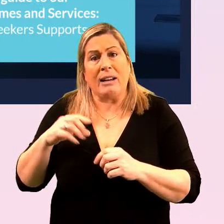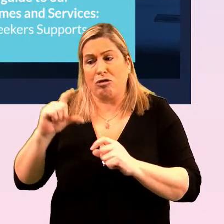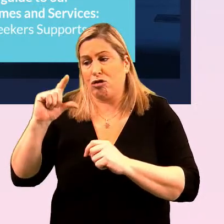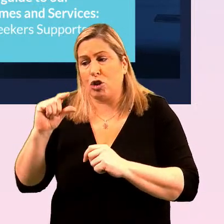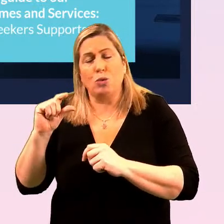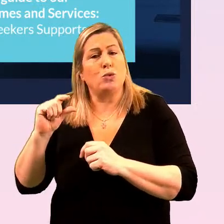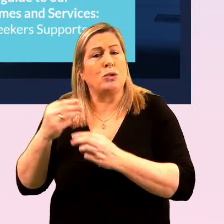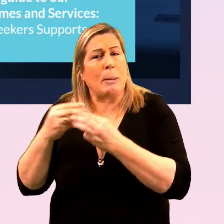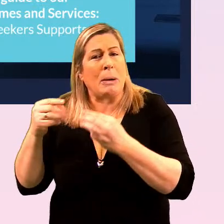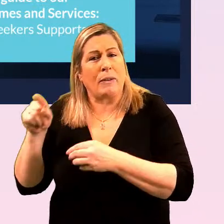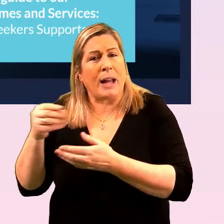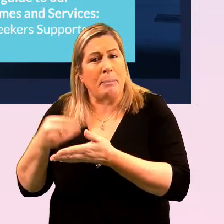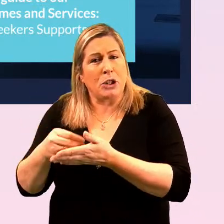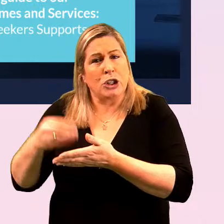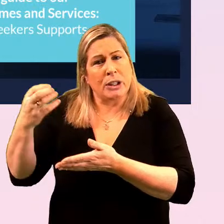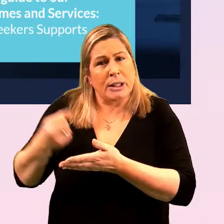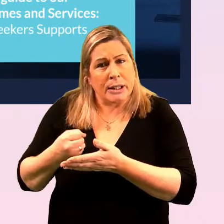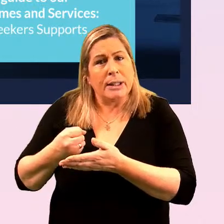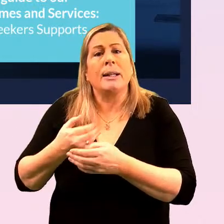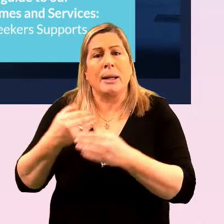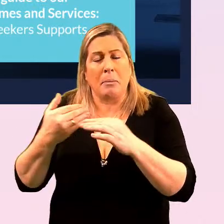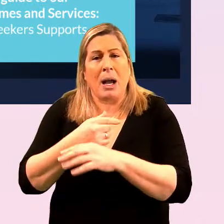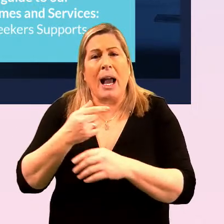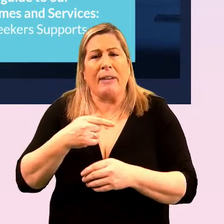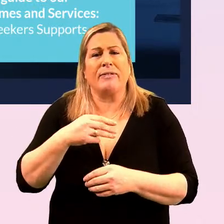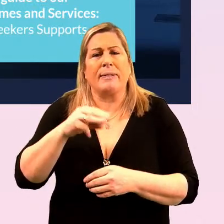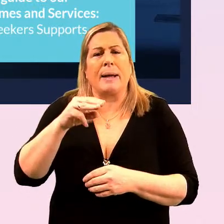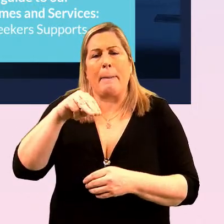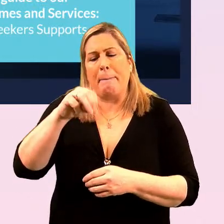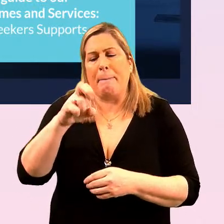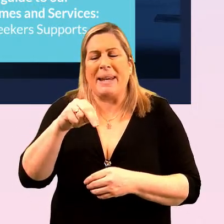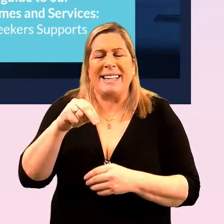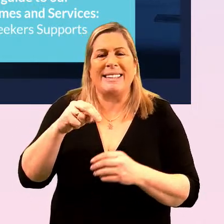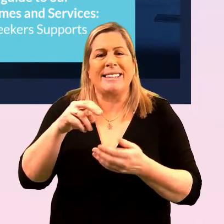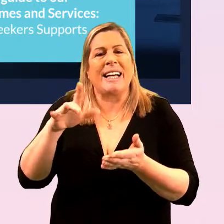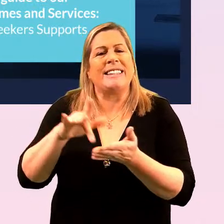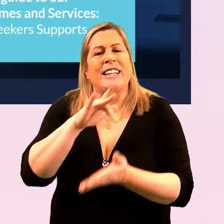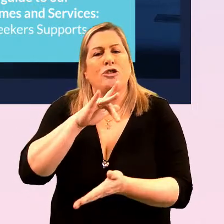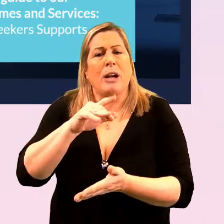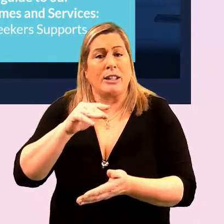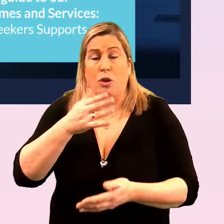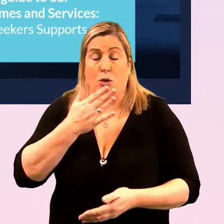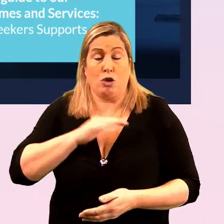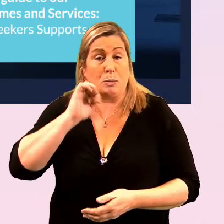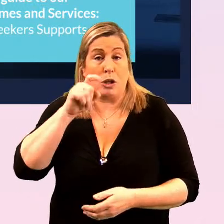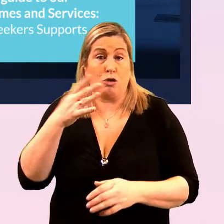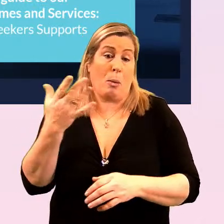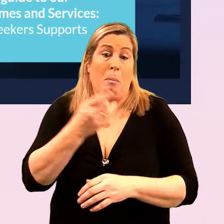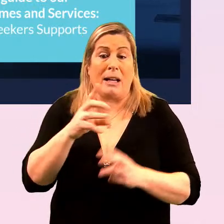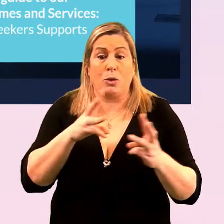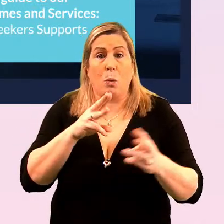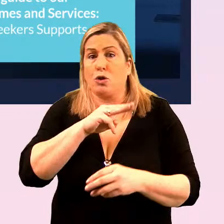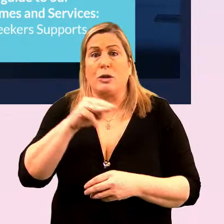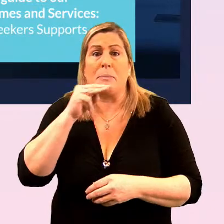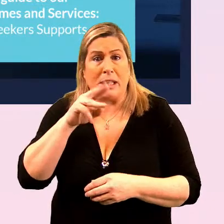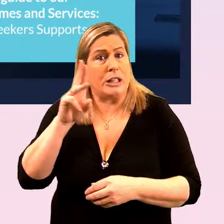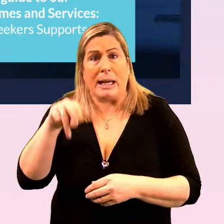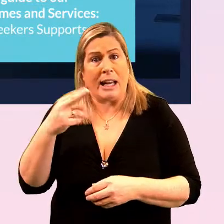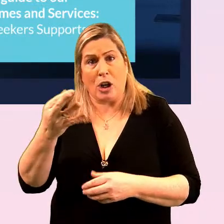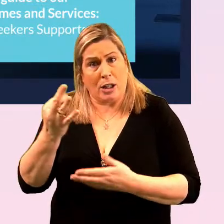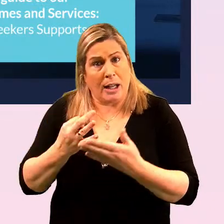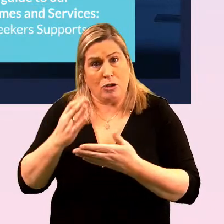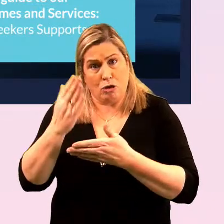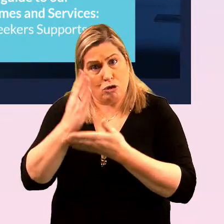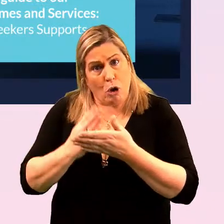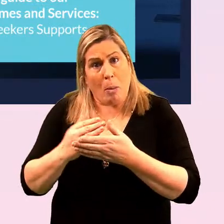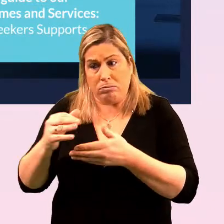income by having these means disregards. So just because you're going back to work doesn't mean that you don't get some income from